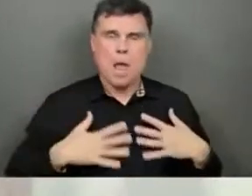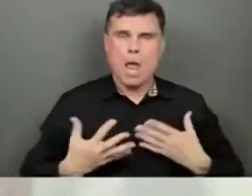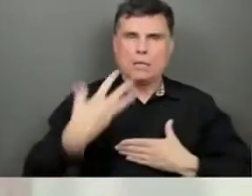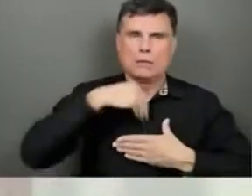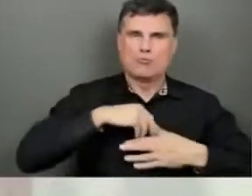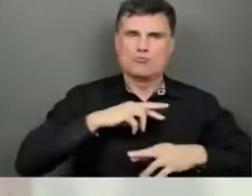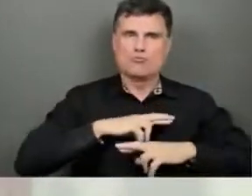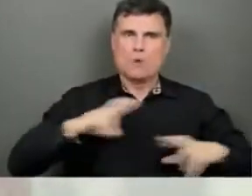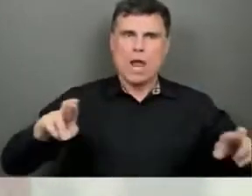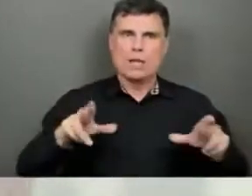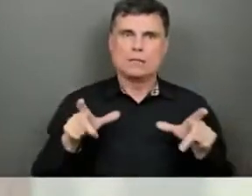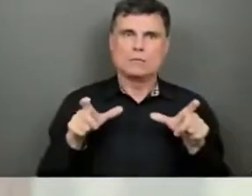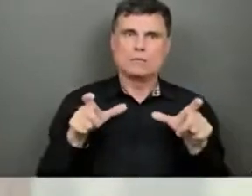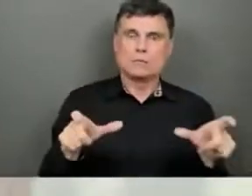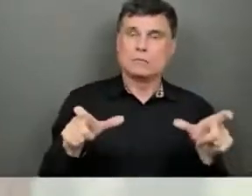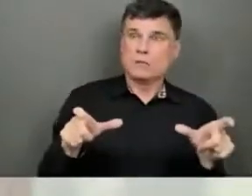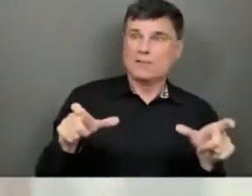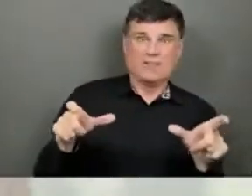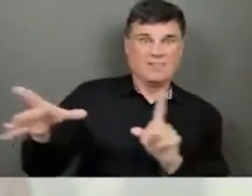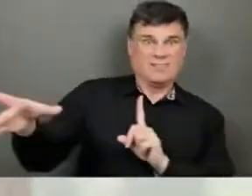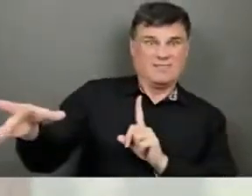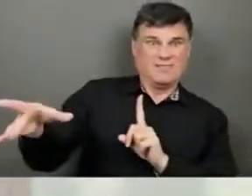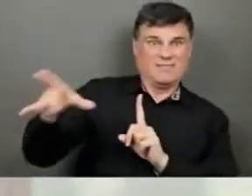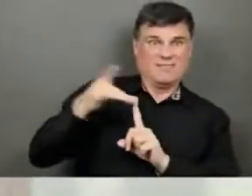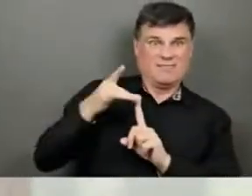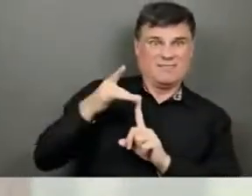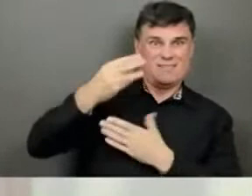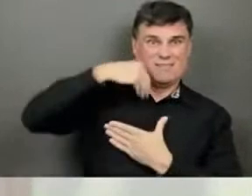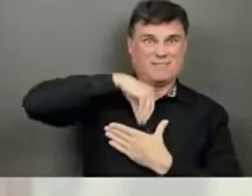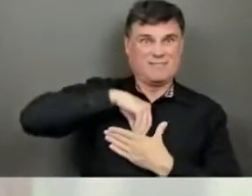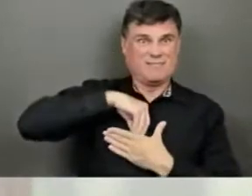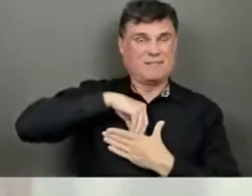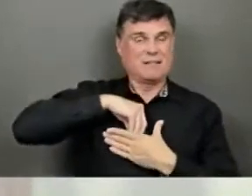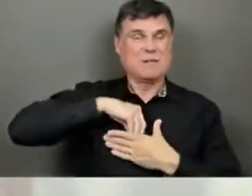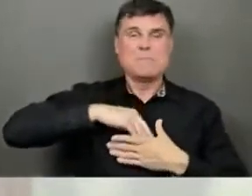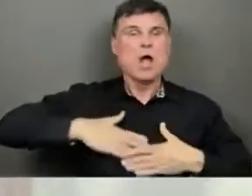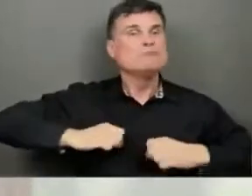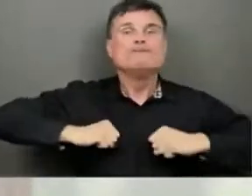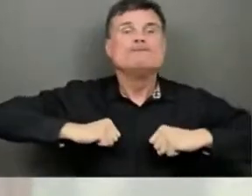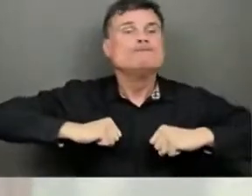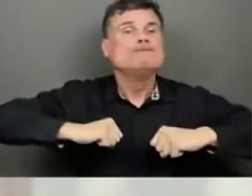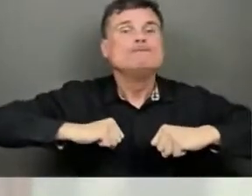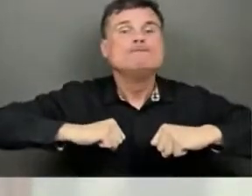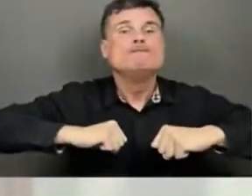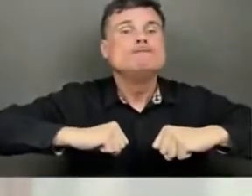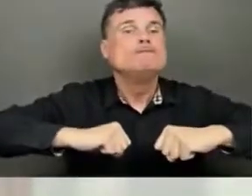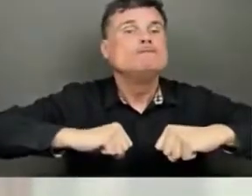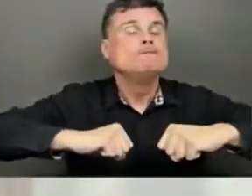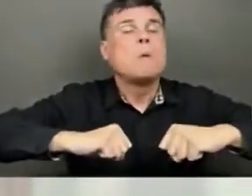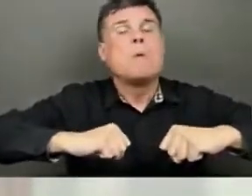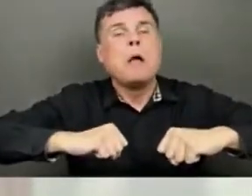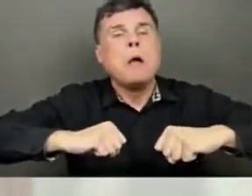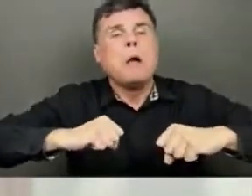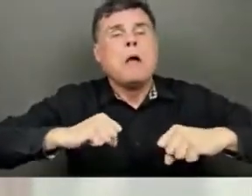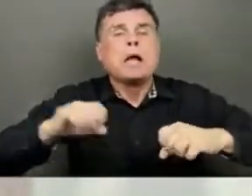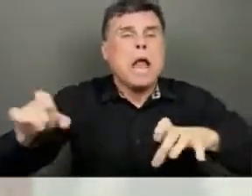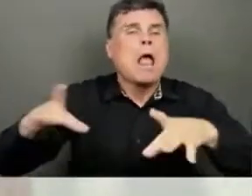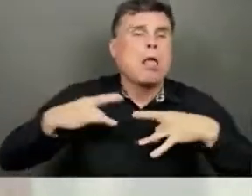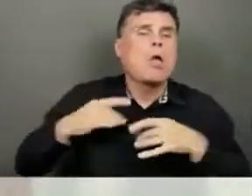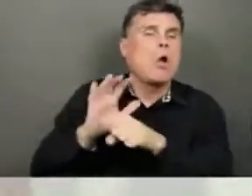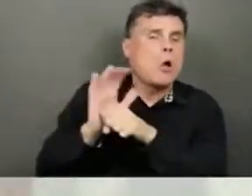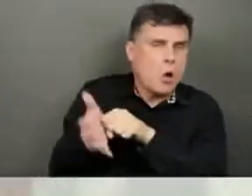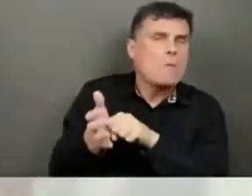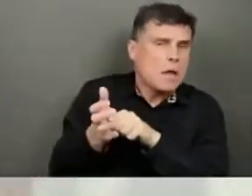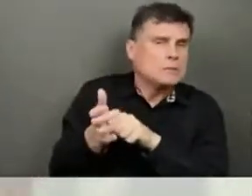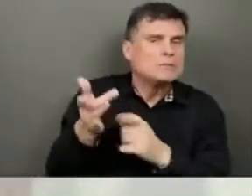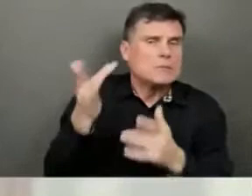So why you might not, why you may still get infected, The second part of our immune system, and I've talked about